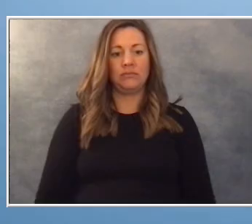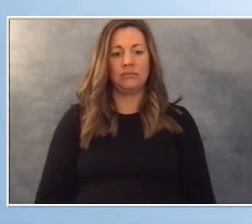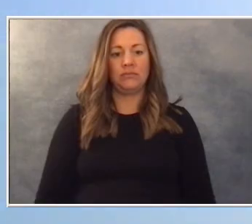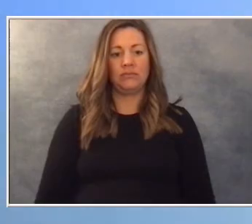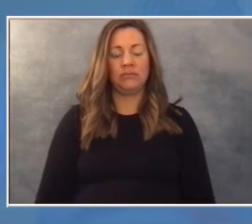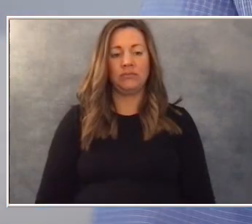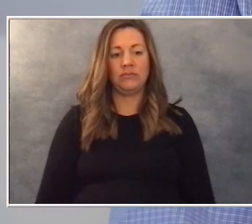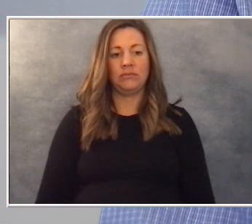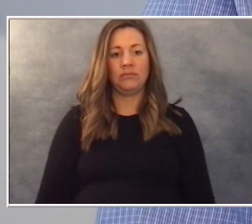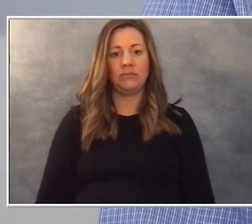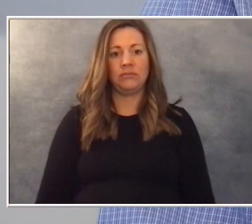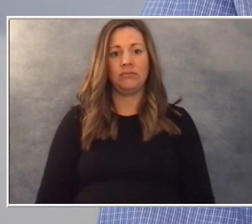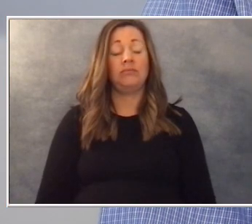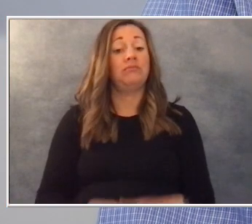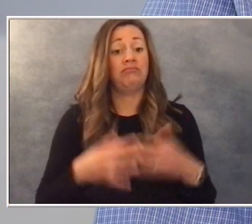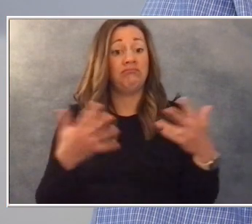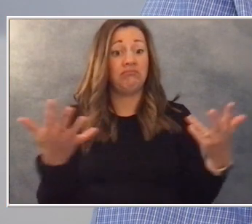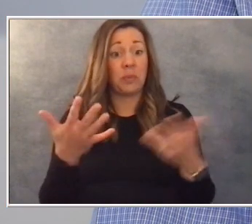what do you say?